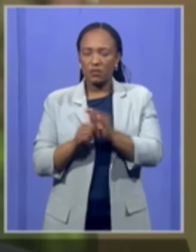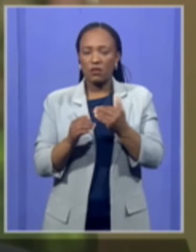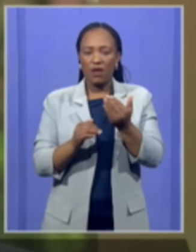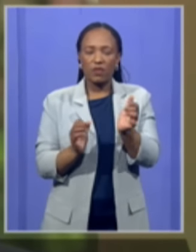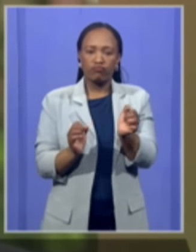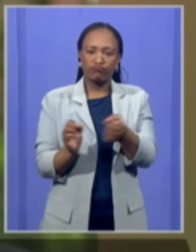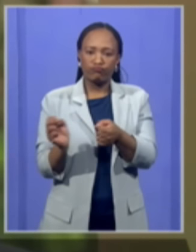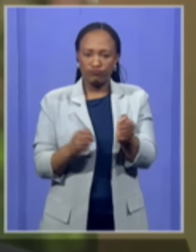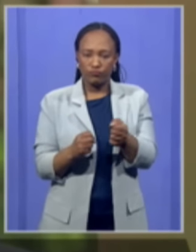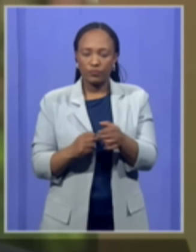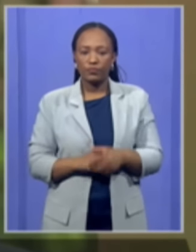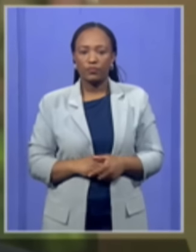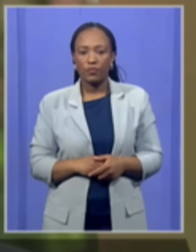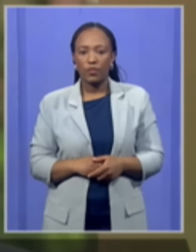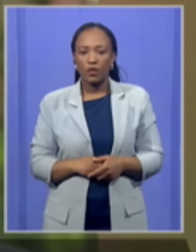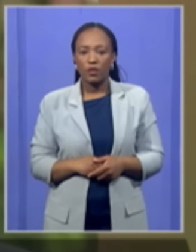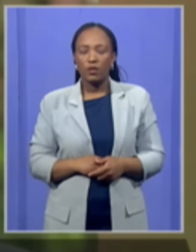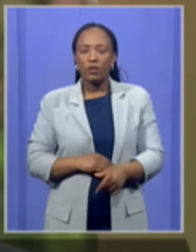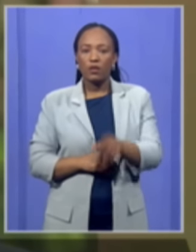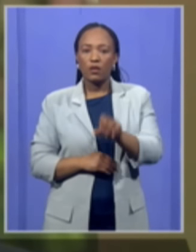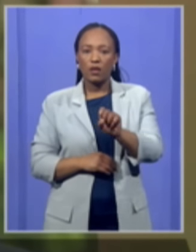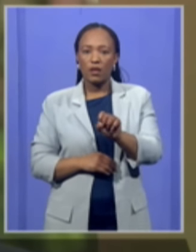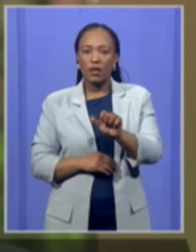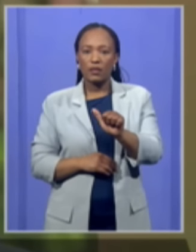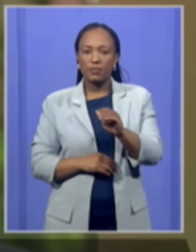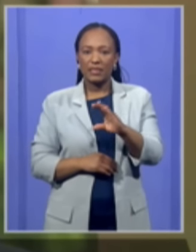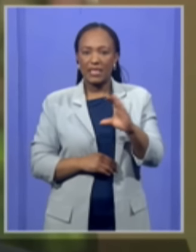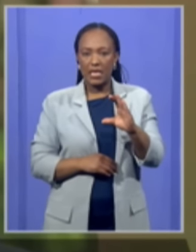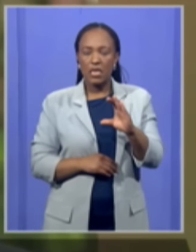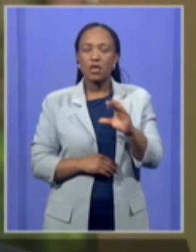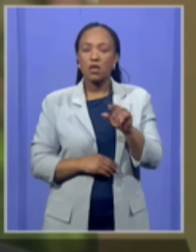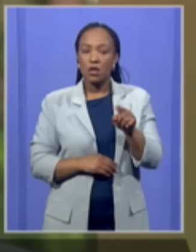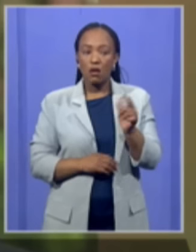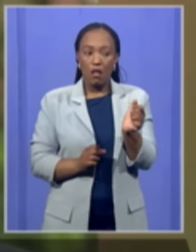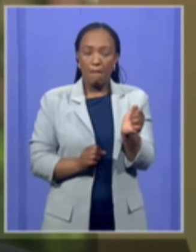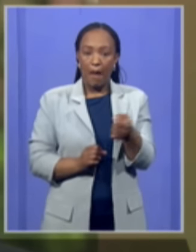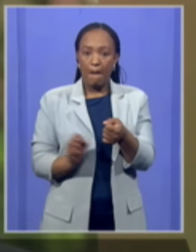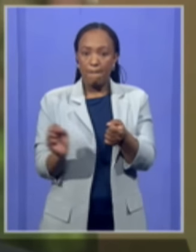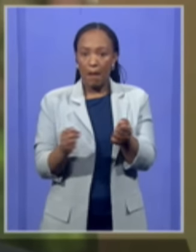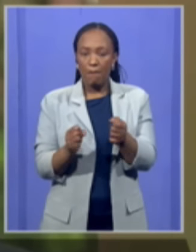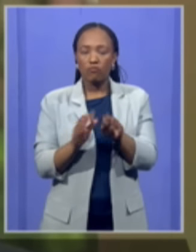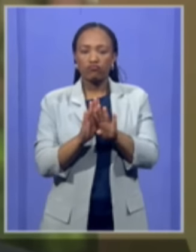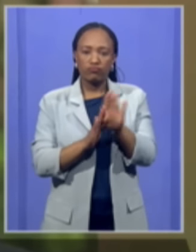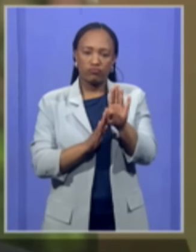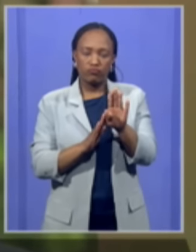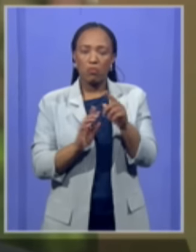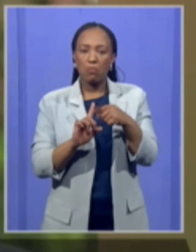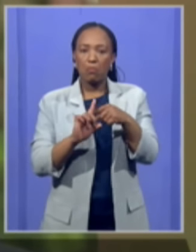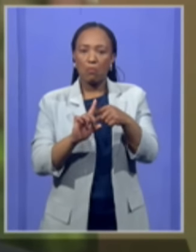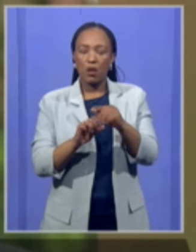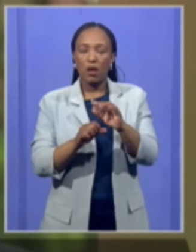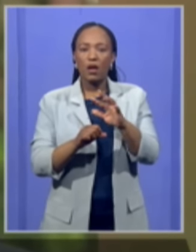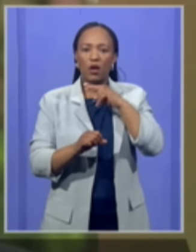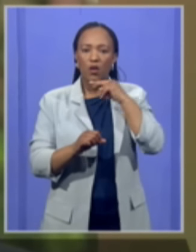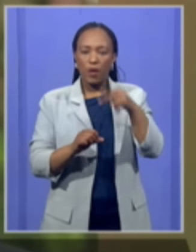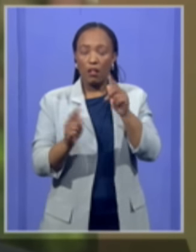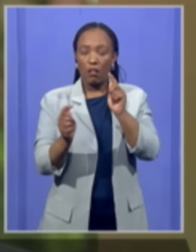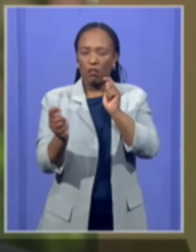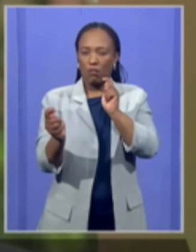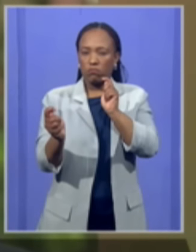appointment process marks significant progress from the apartheid-era state broadcaster model, real transformation requires